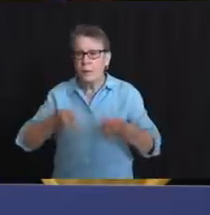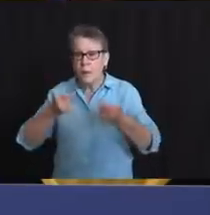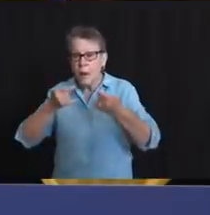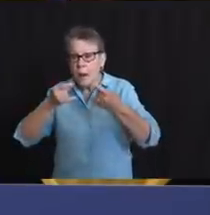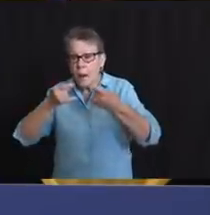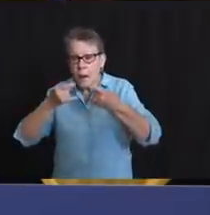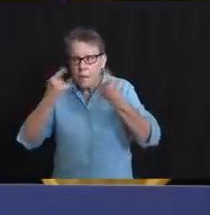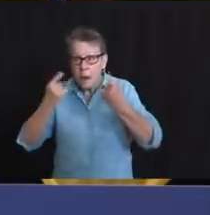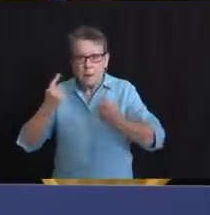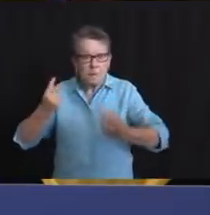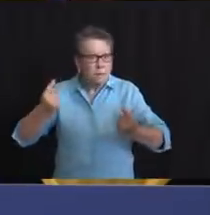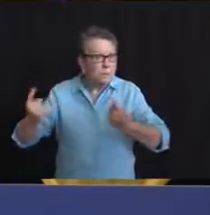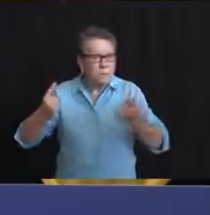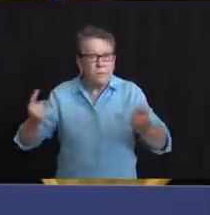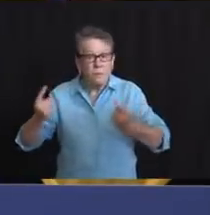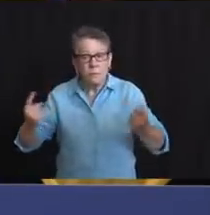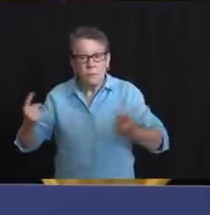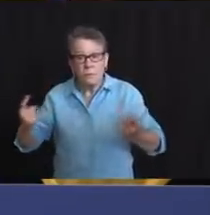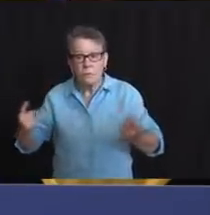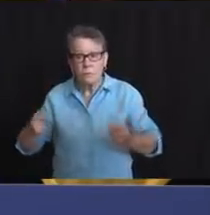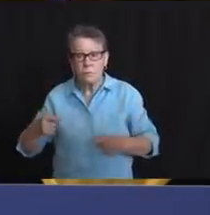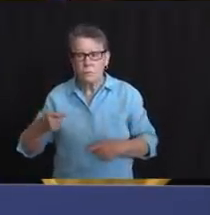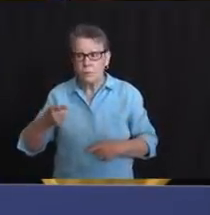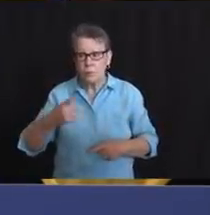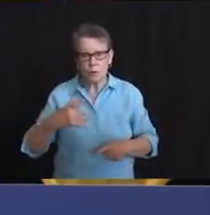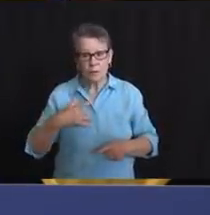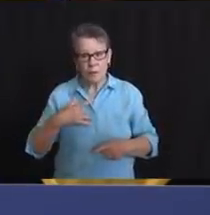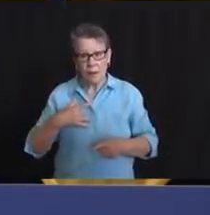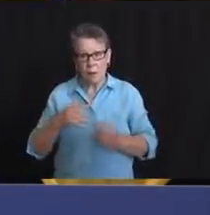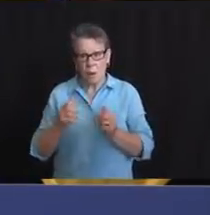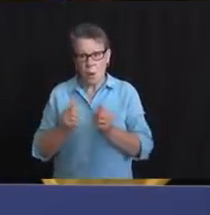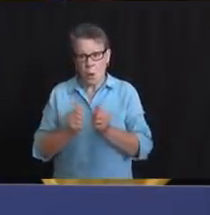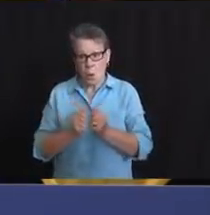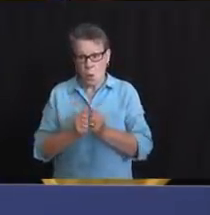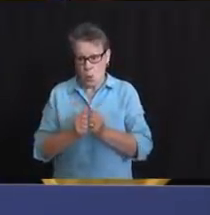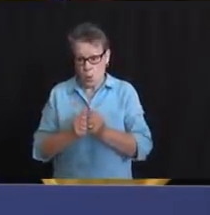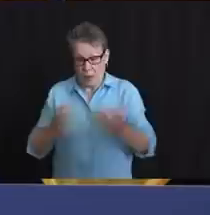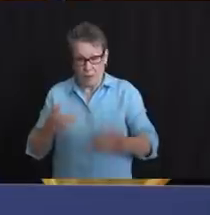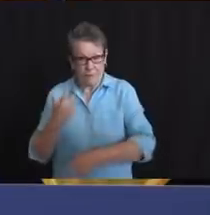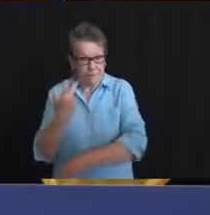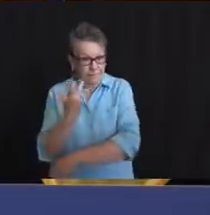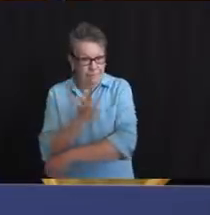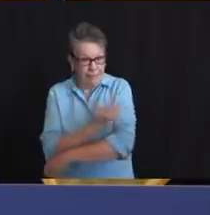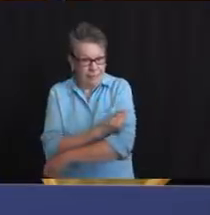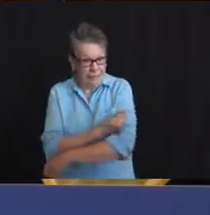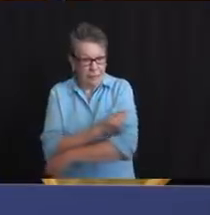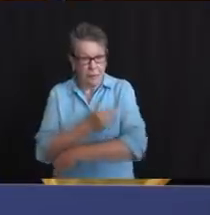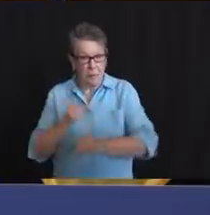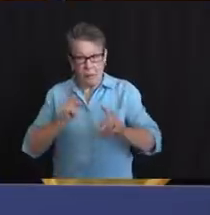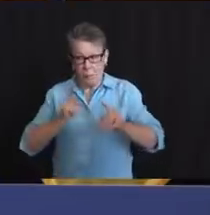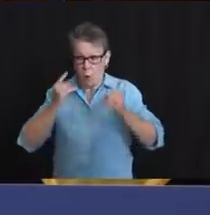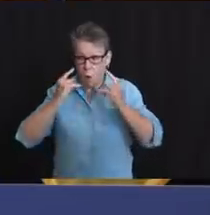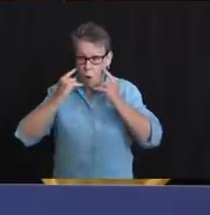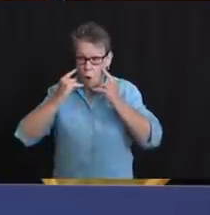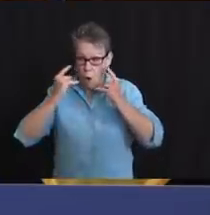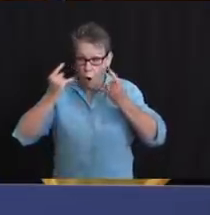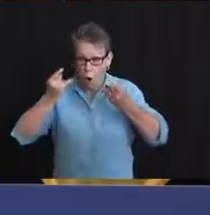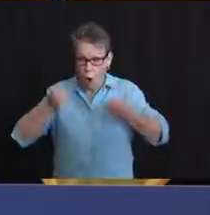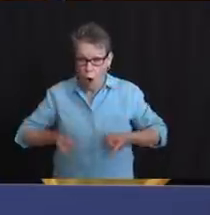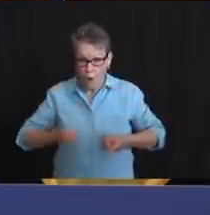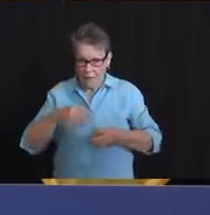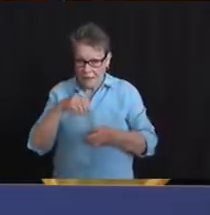wearing masks indoors, even though it's recommended? Does the change in social distancing also apply